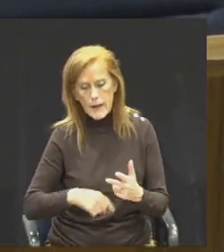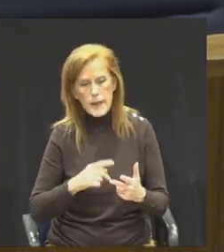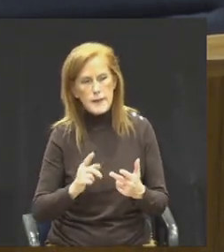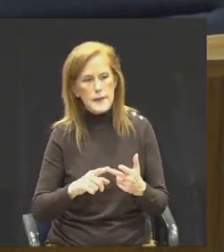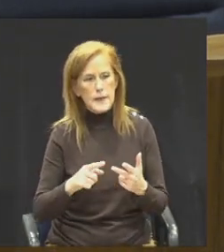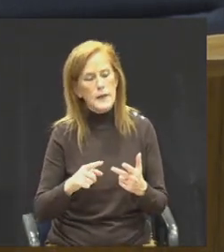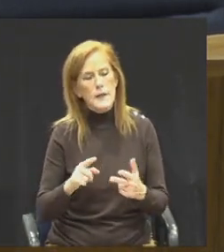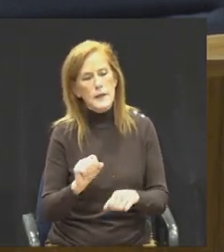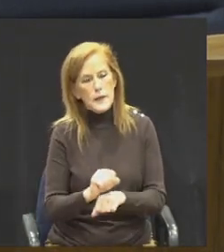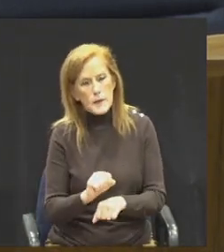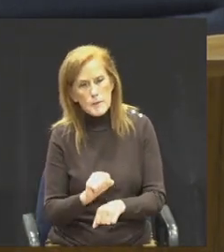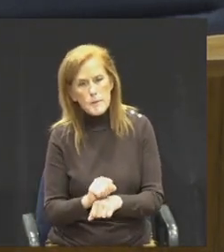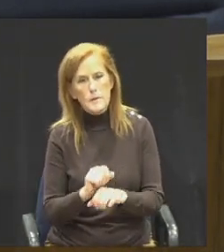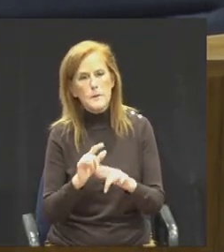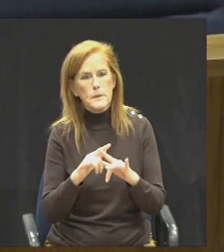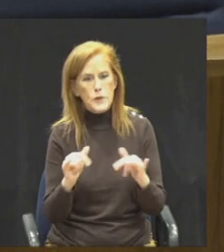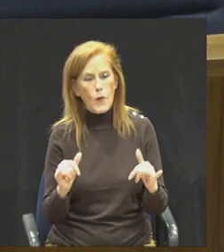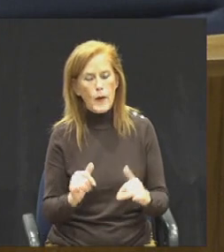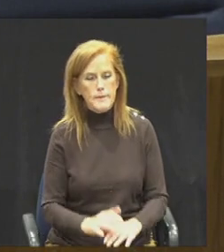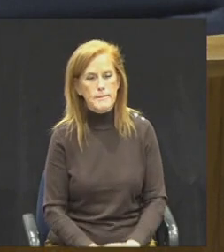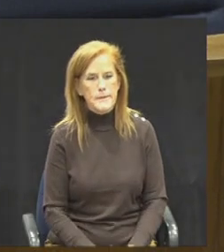and other to be determined